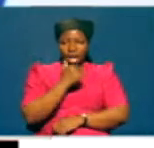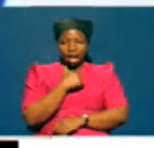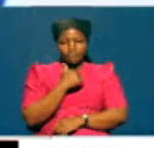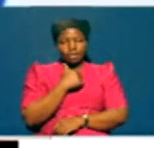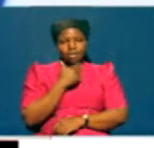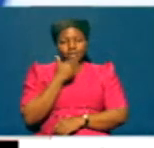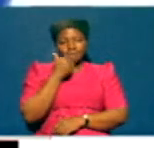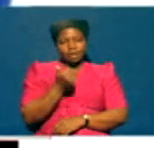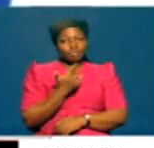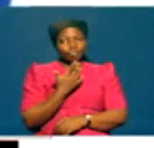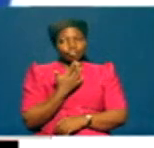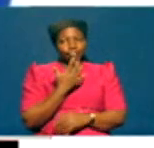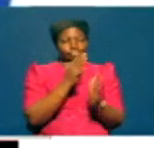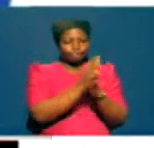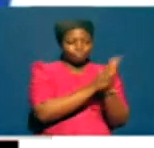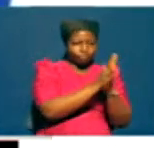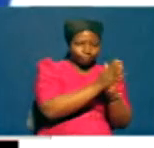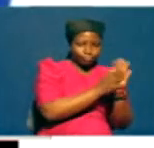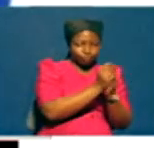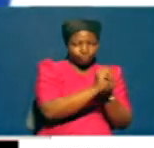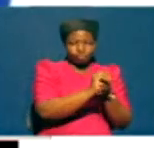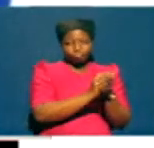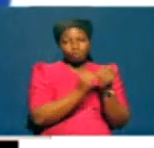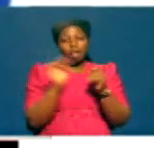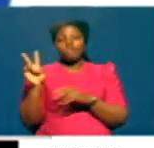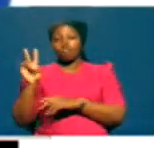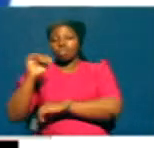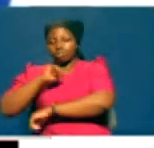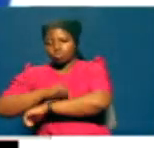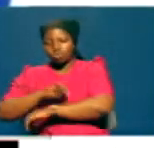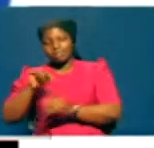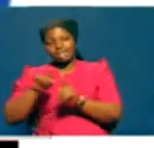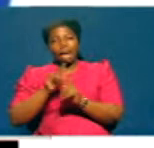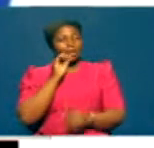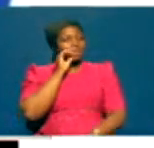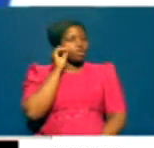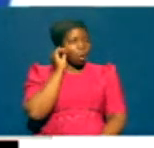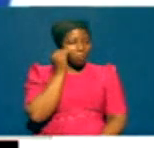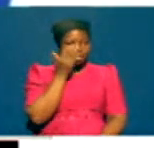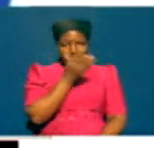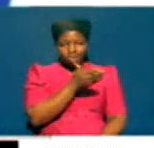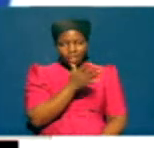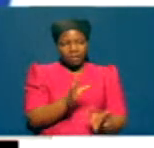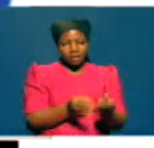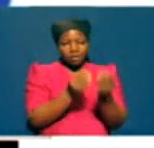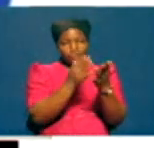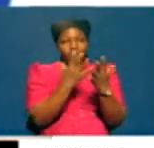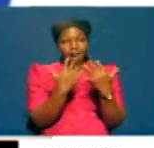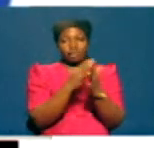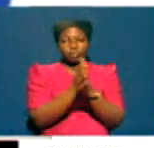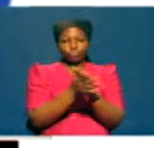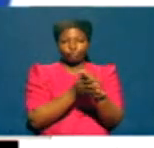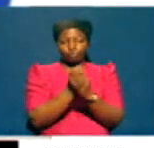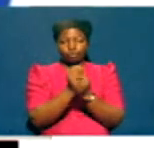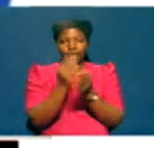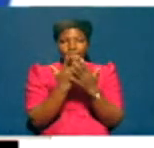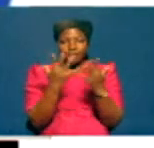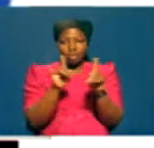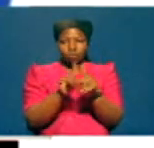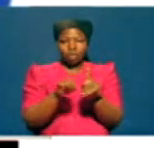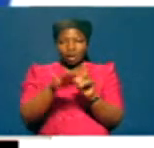the school and at home. And we did donate some hand washing facilities to the county governments of